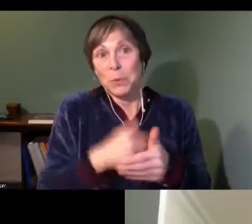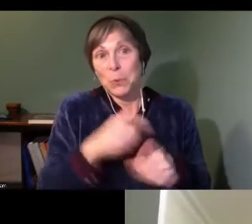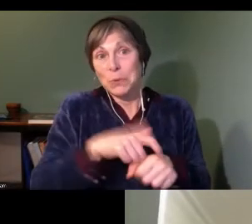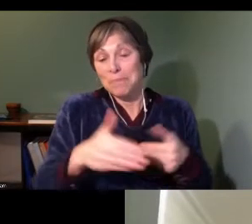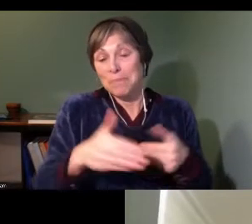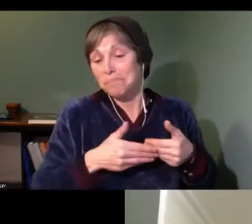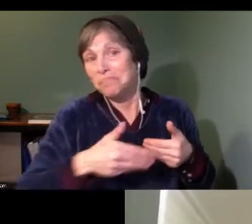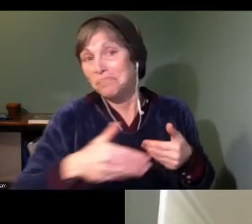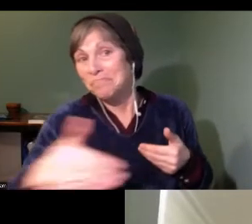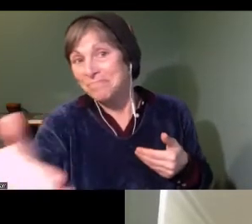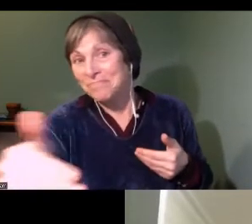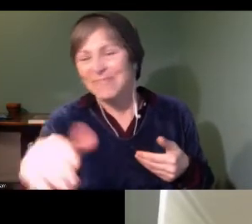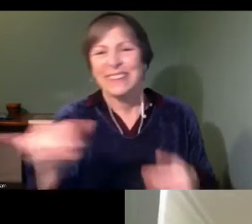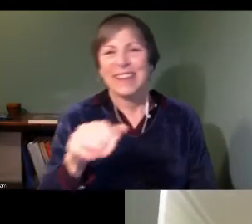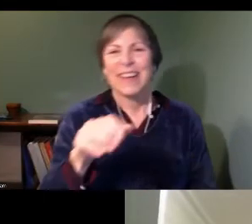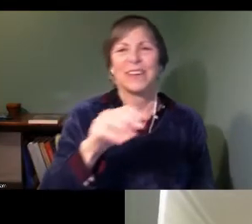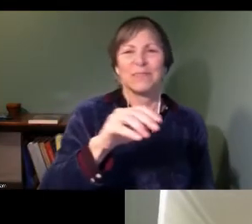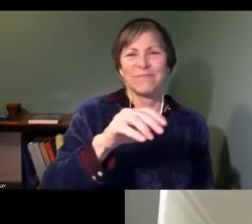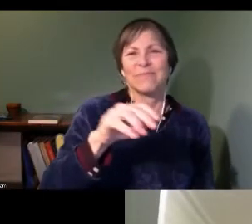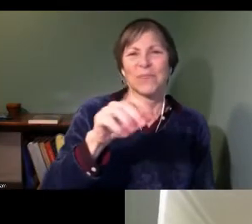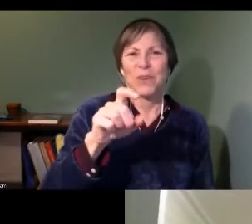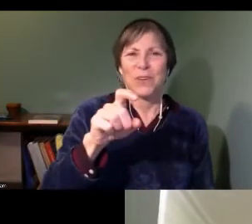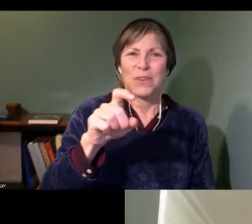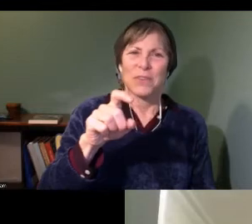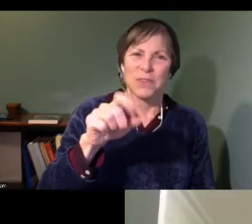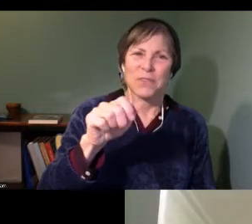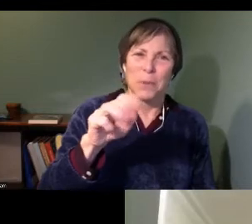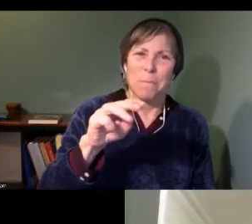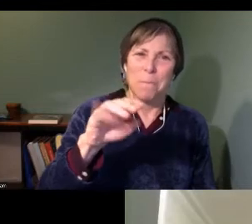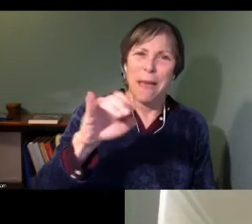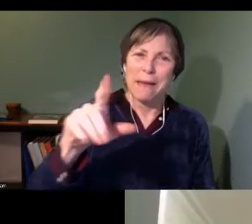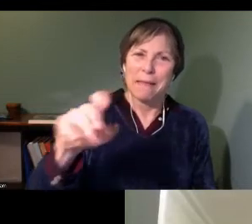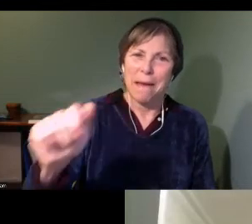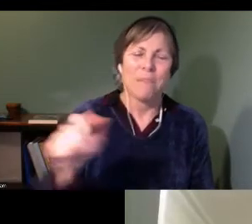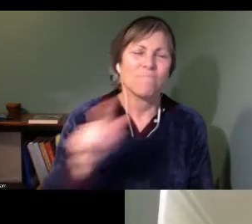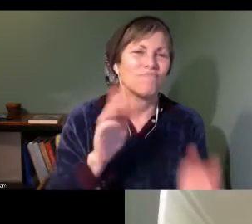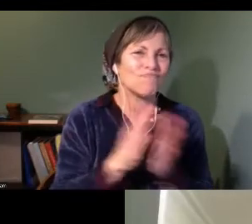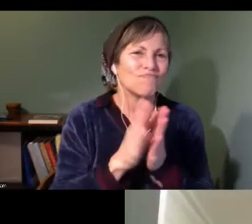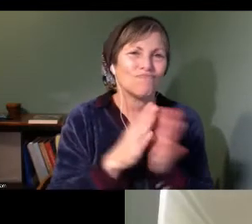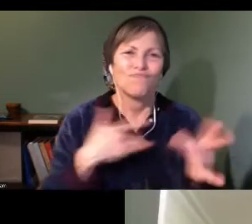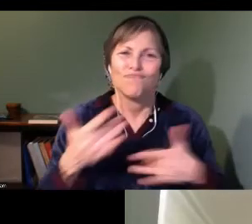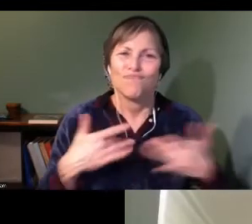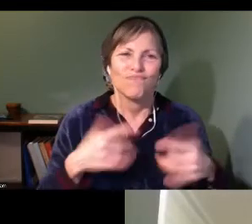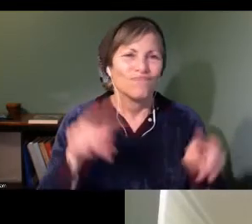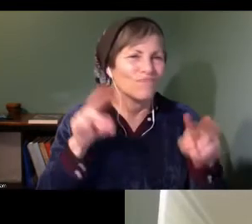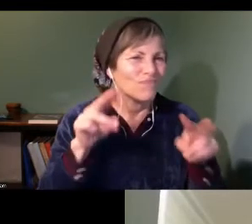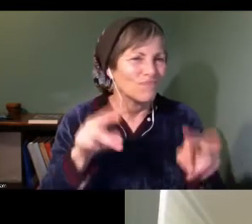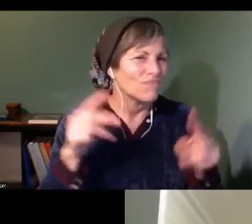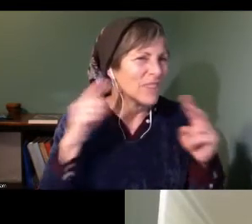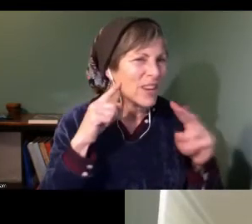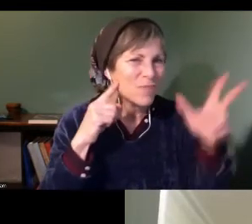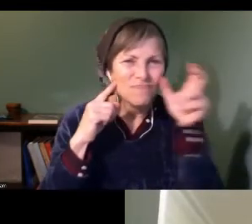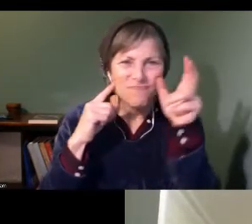like Jamila I'm really excited to hear about um the presentation so thank you.